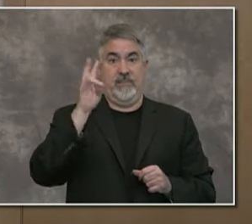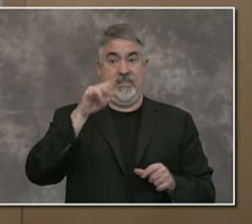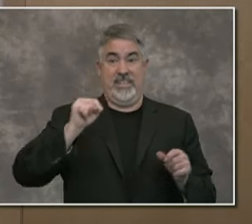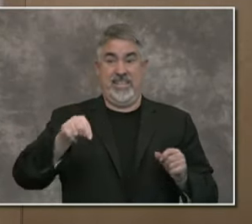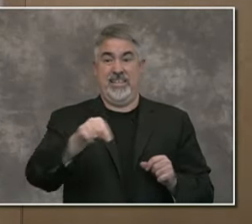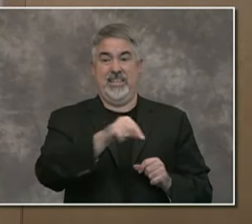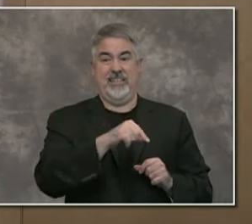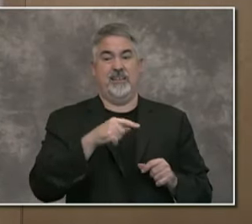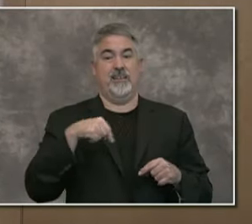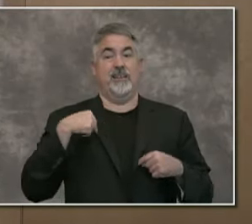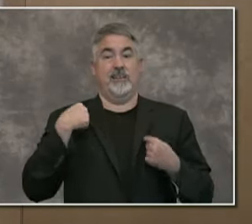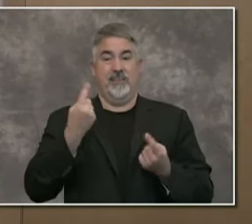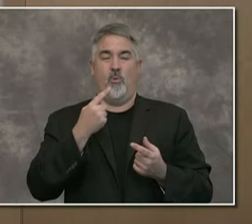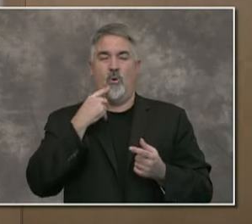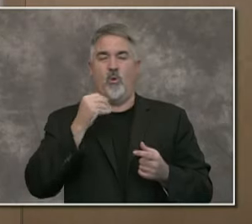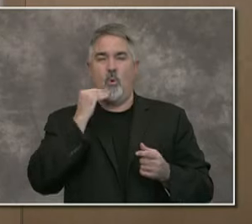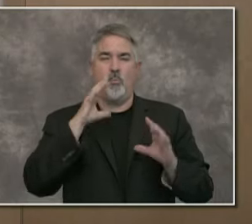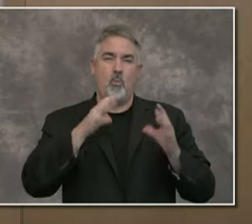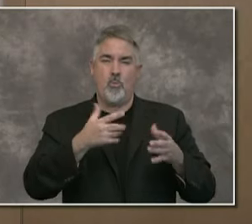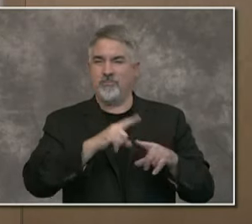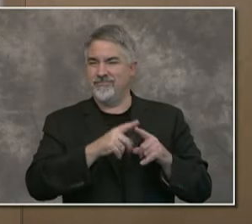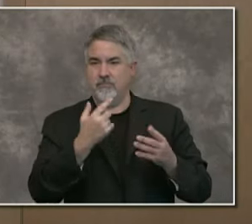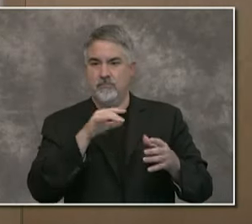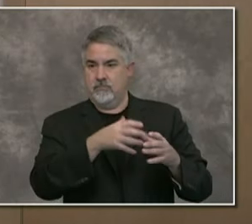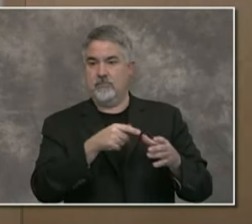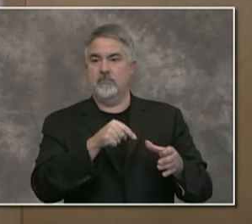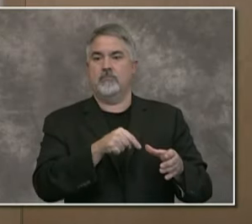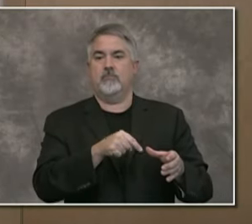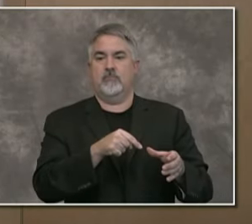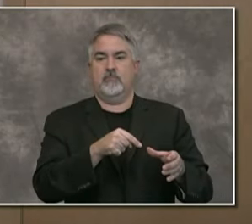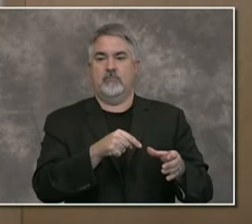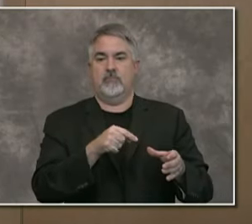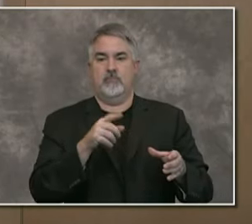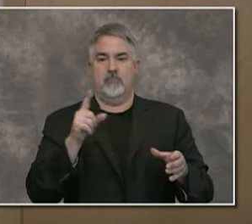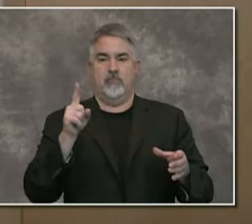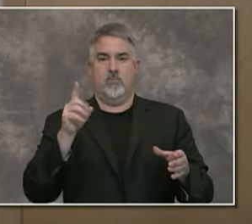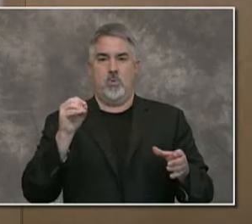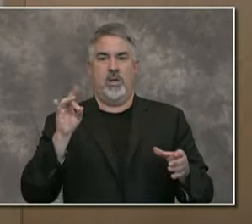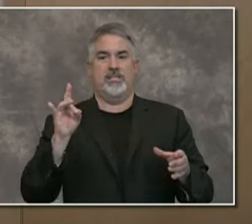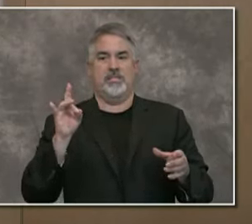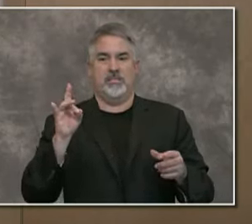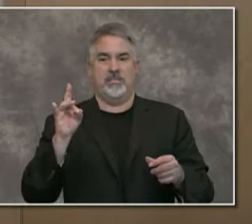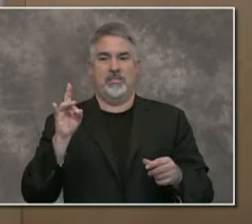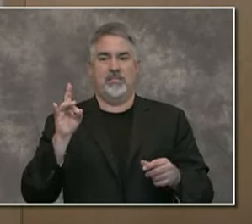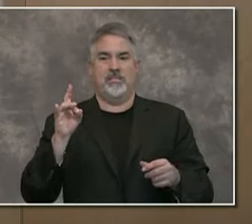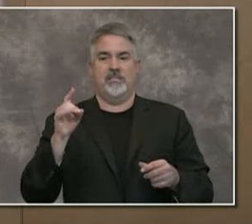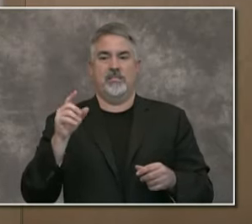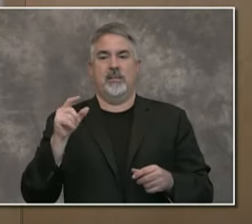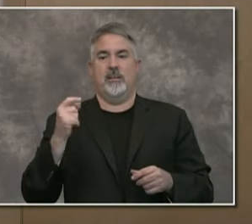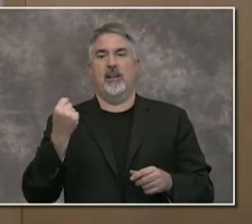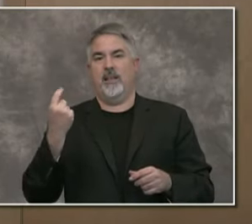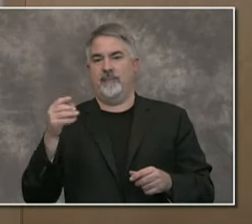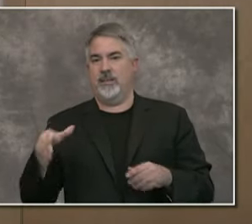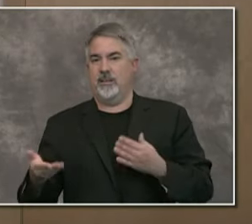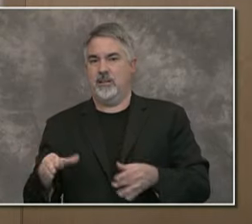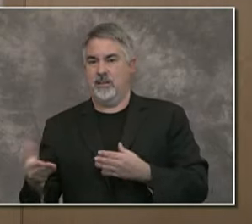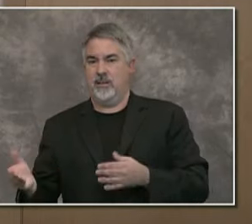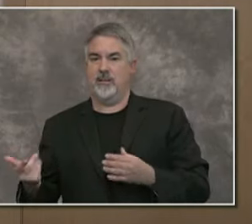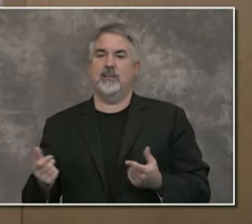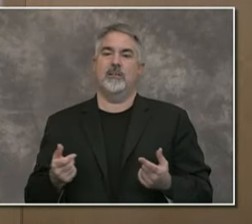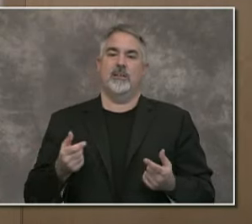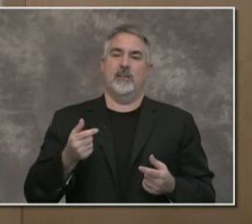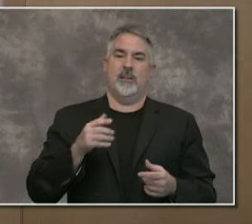in congregate facilities representing 108 cases and 11 deaths, and 8 outbreaks in community